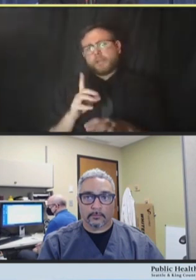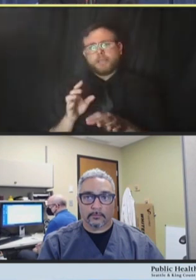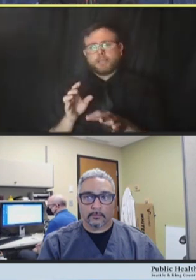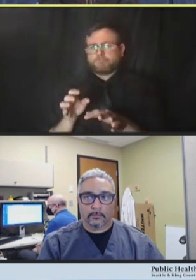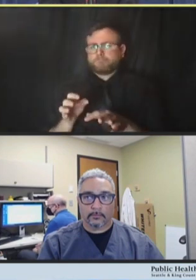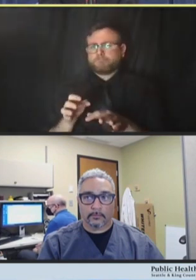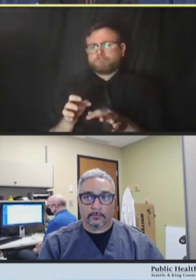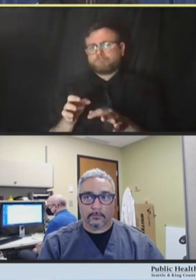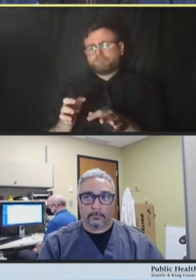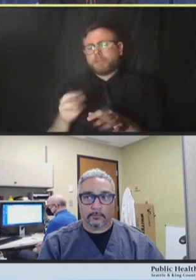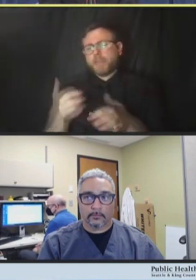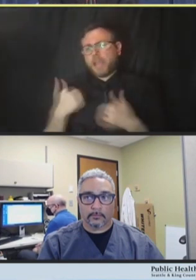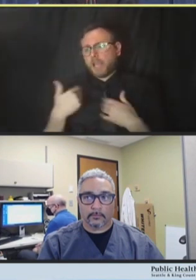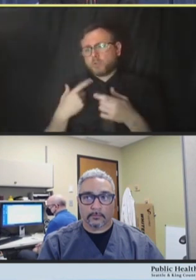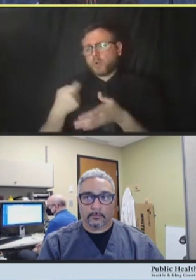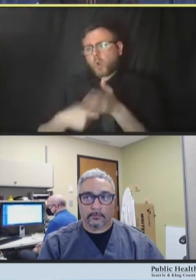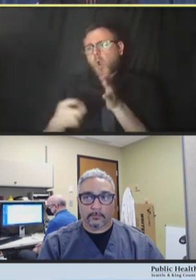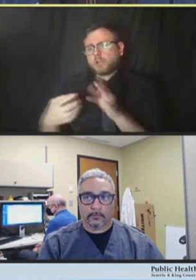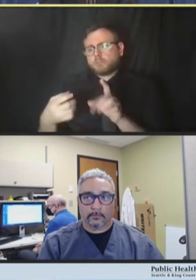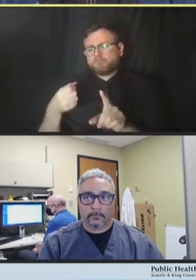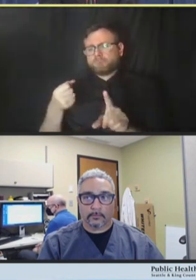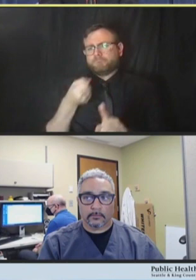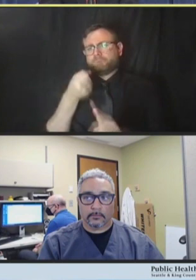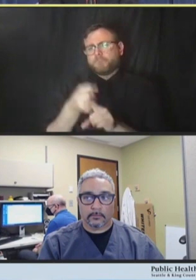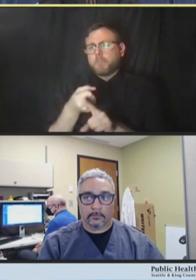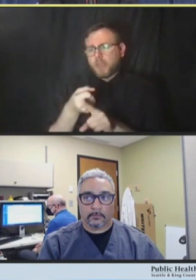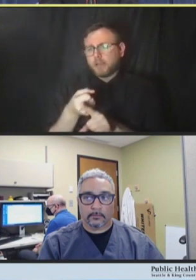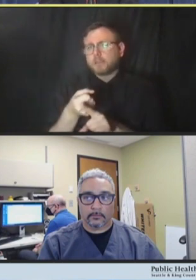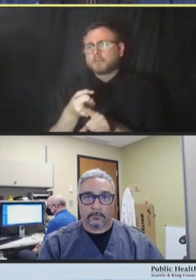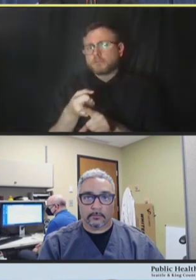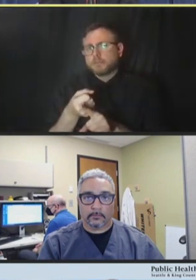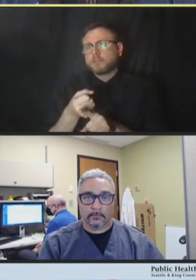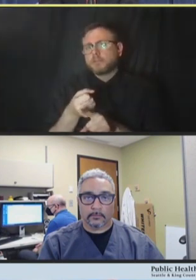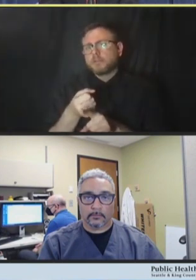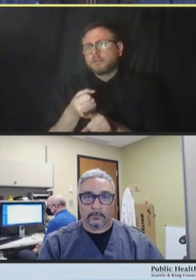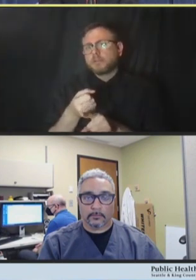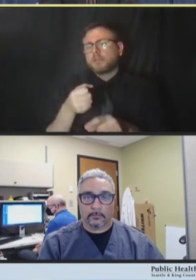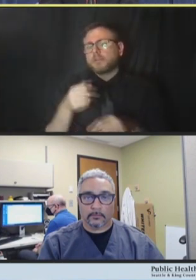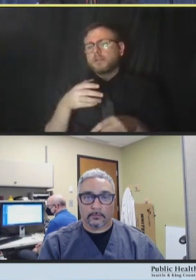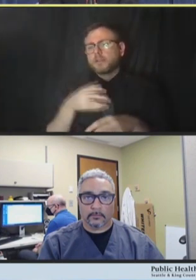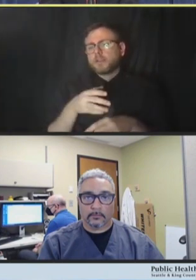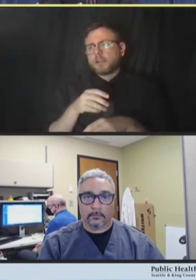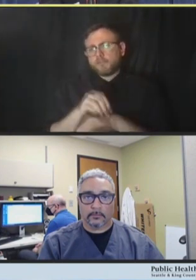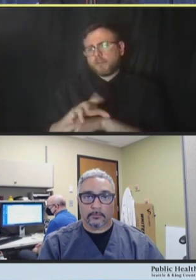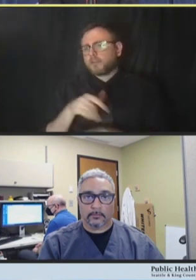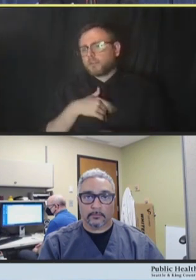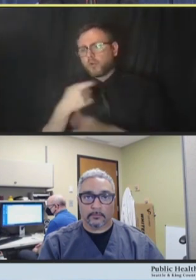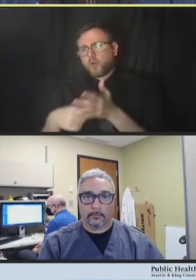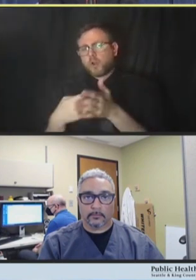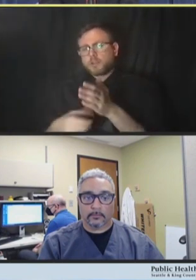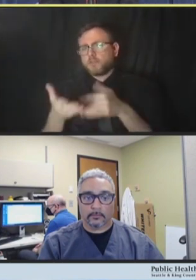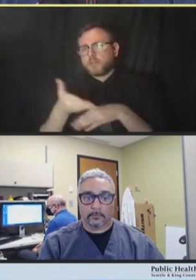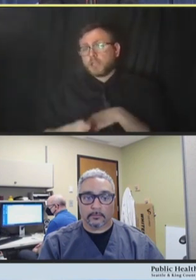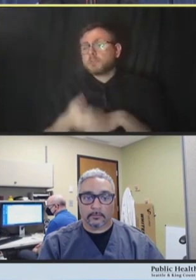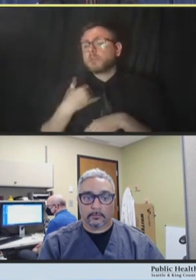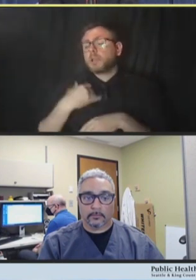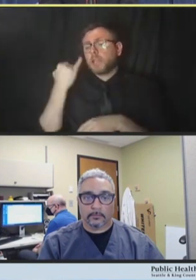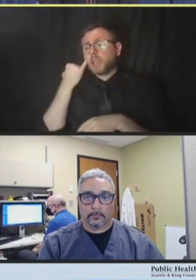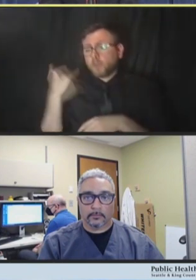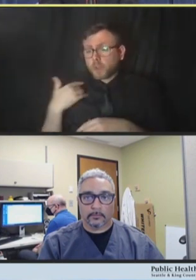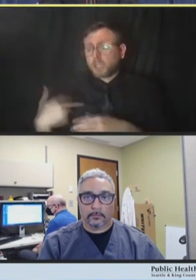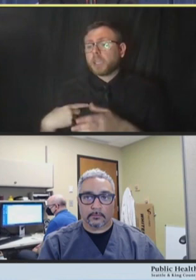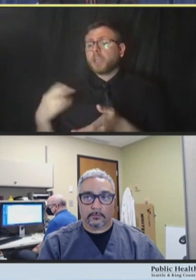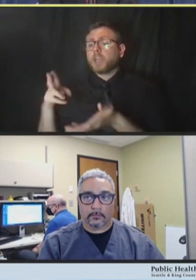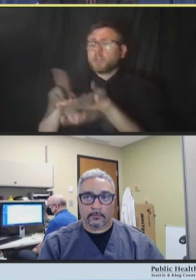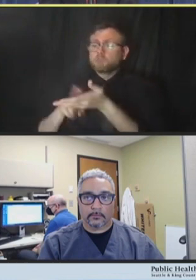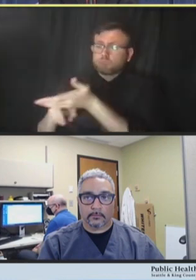by addressing those issues initially, we would be better off, and it will lead to a decrease in the cost of care for